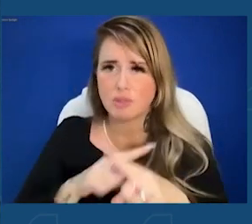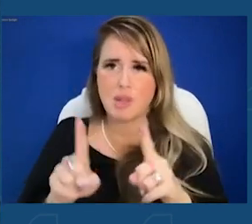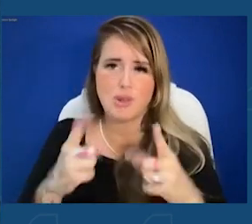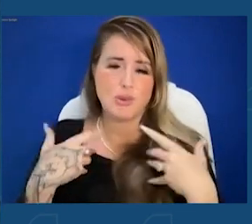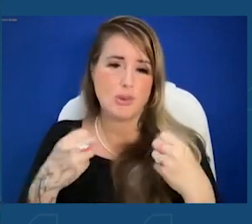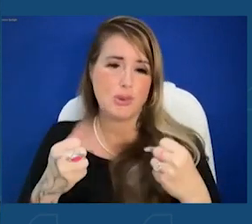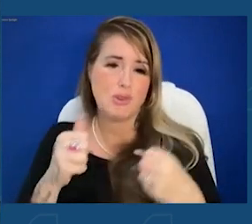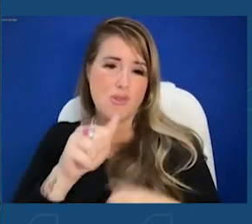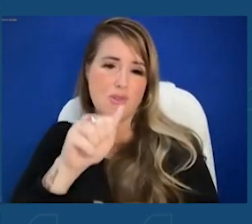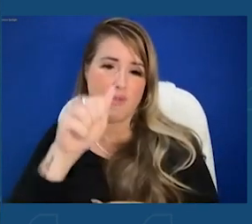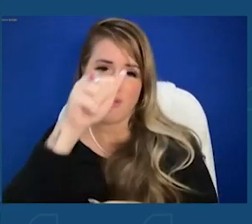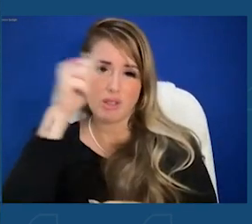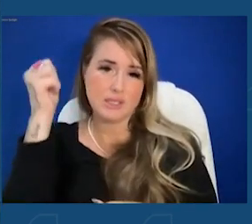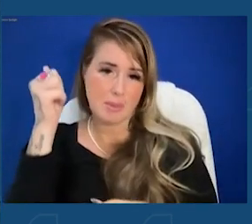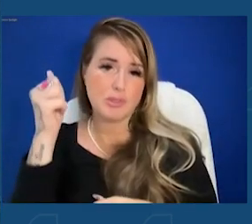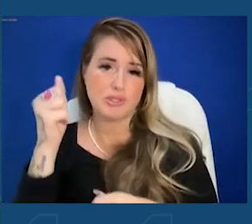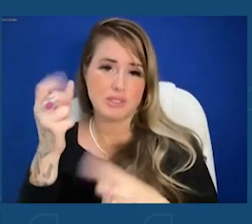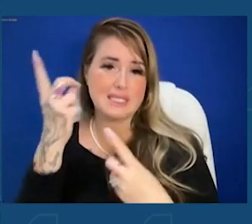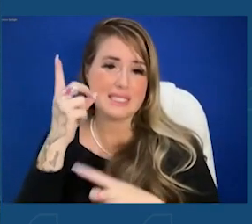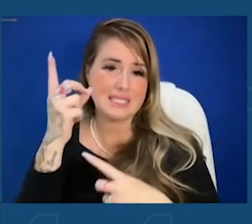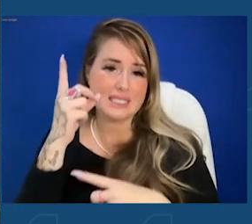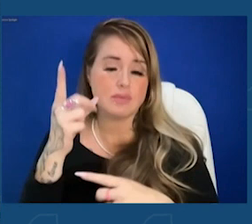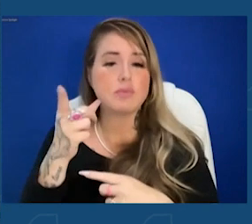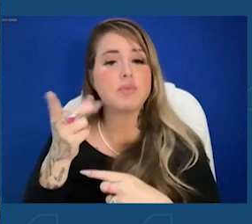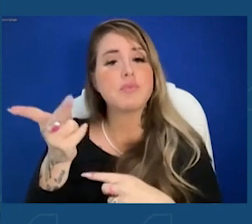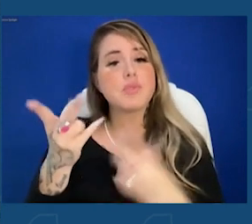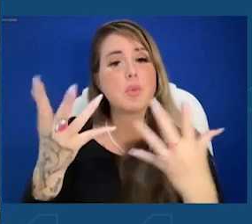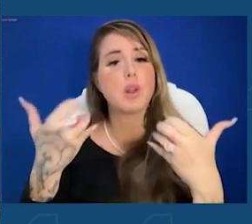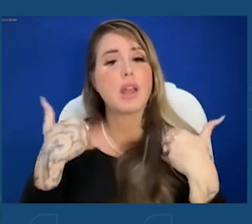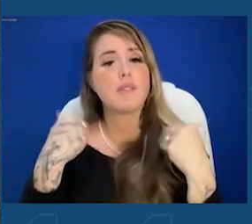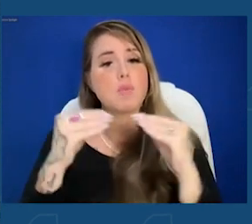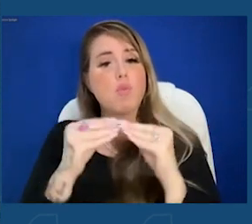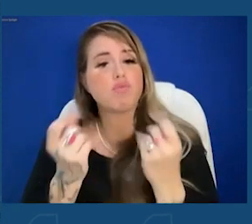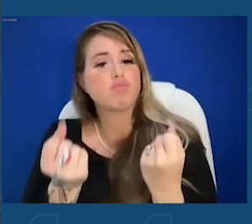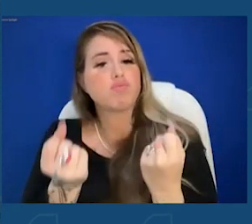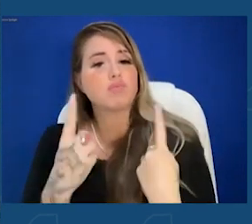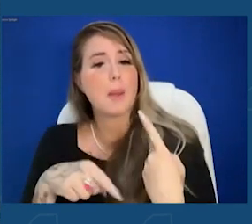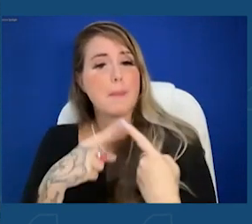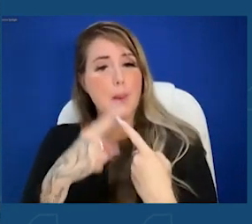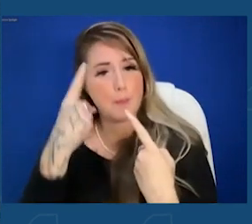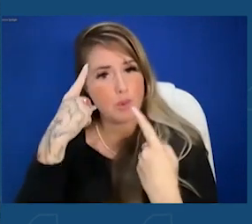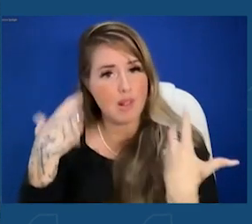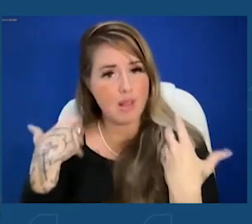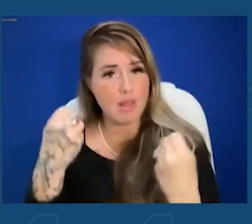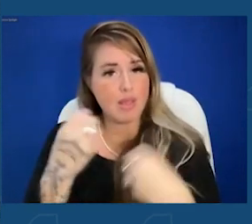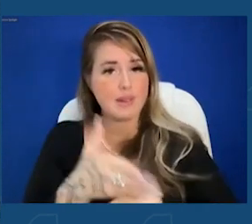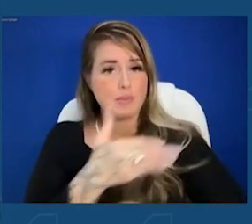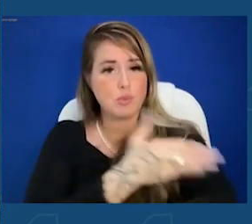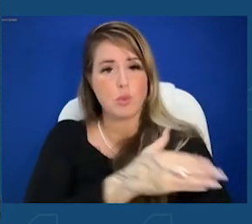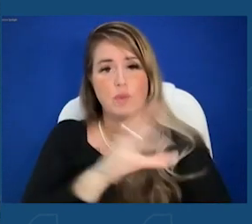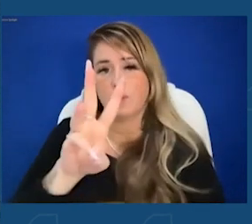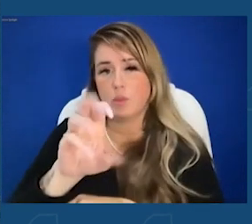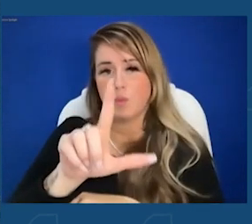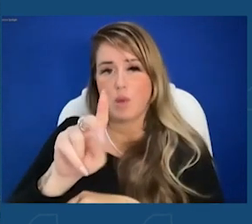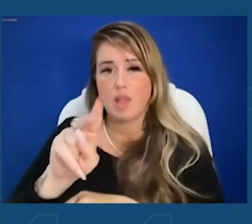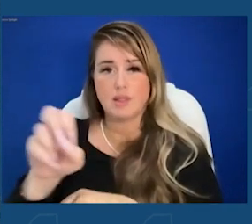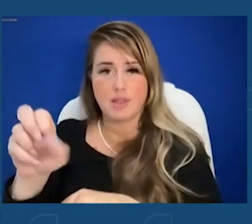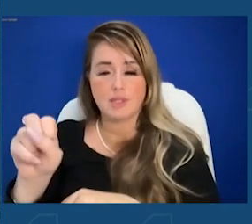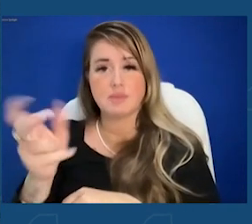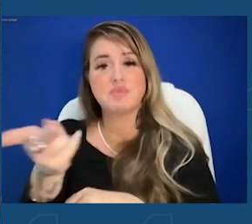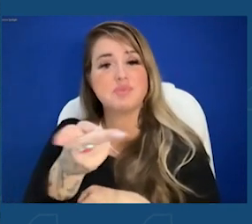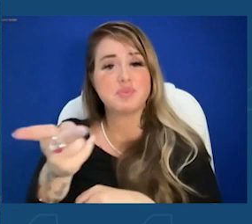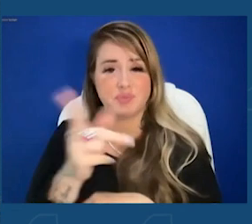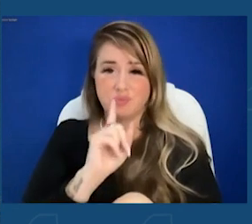Alzheimer's disease, on a better understanding of brain health and on improving wellness. They are the